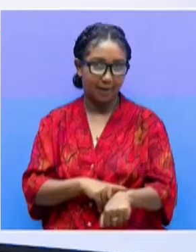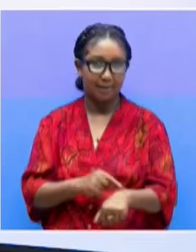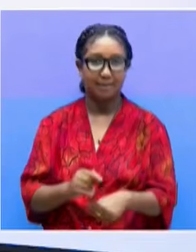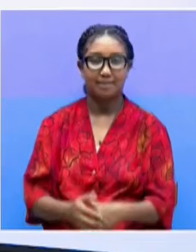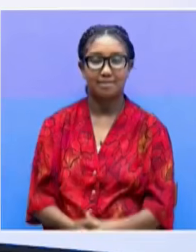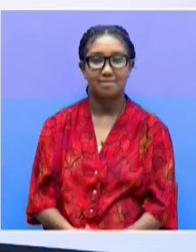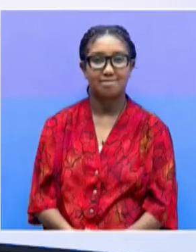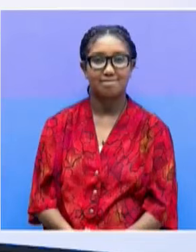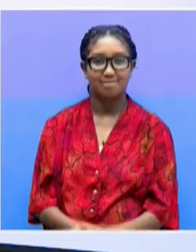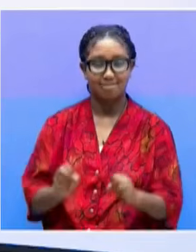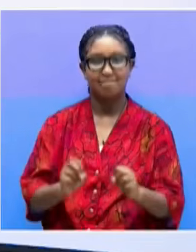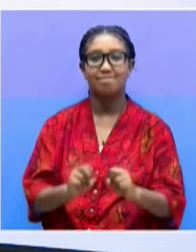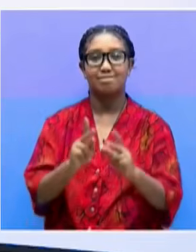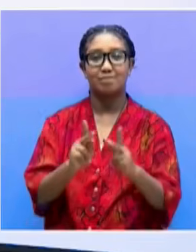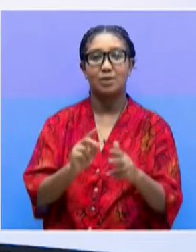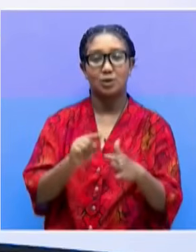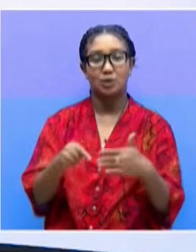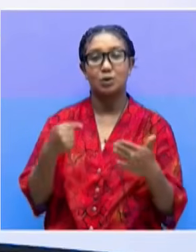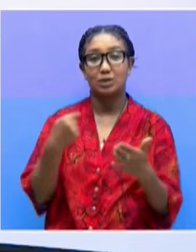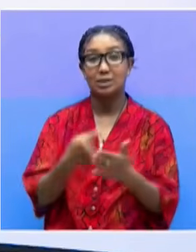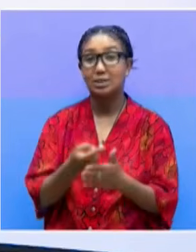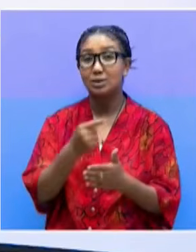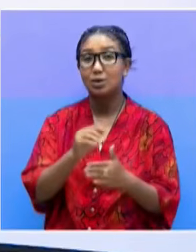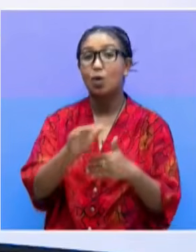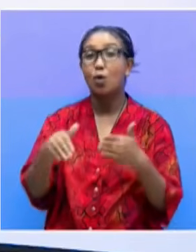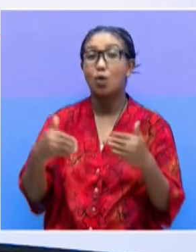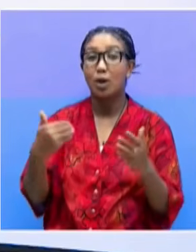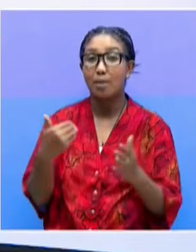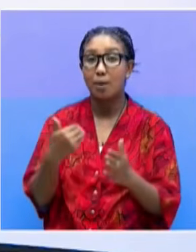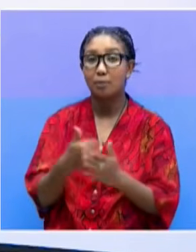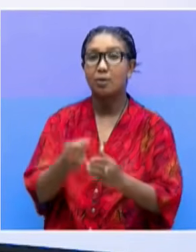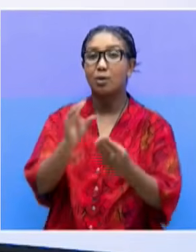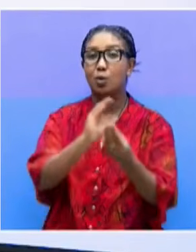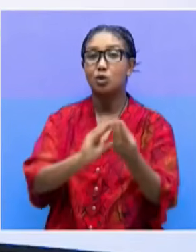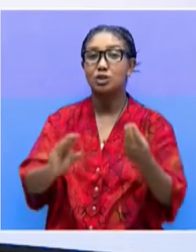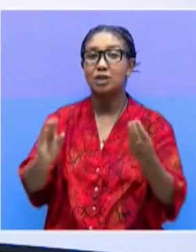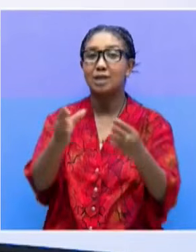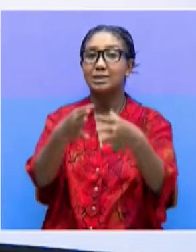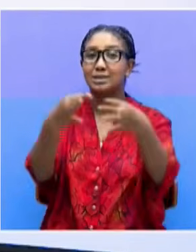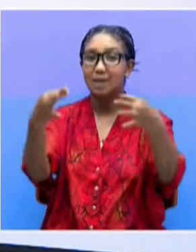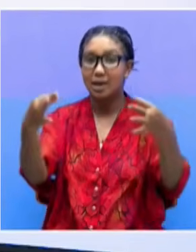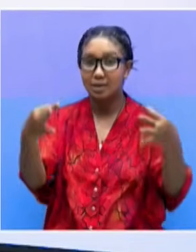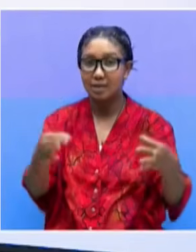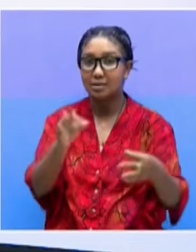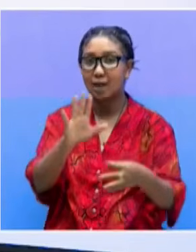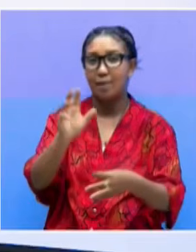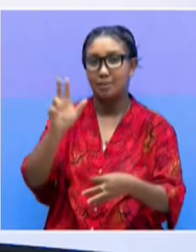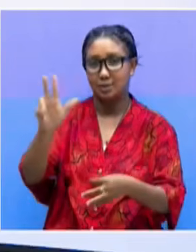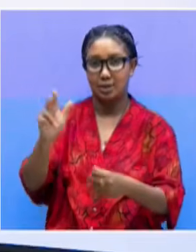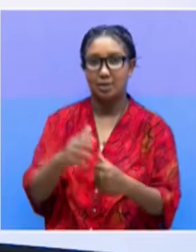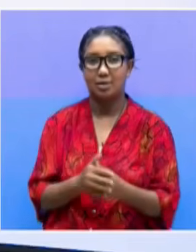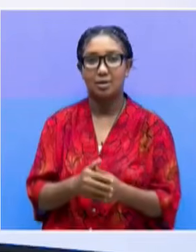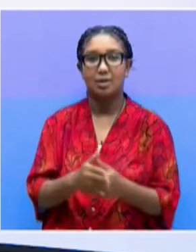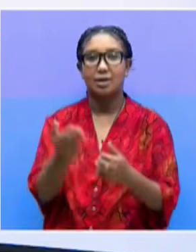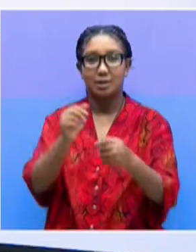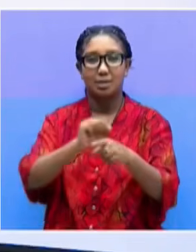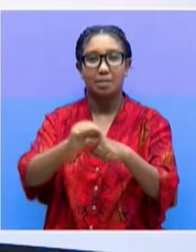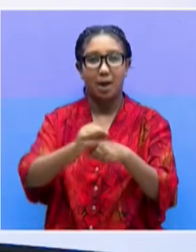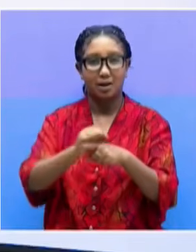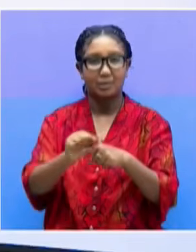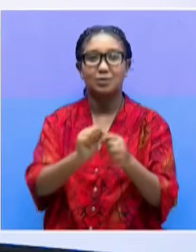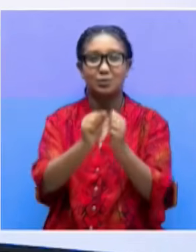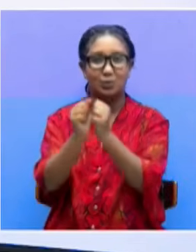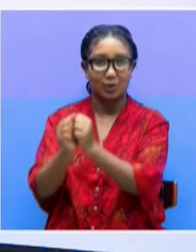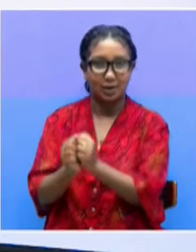past. Okay? So, this is all about the conditional sentence type 3. Let us practice it